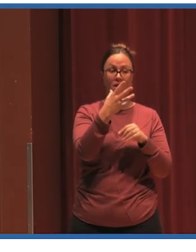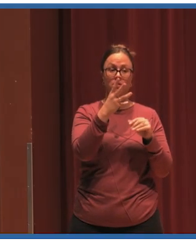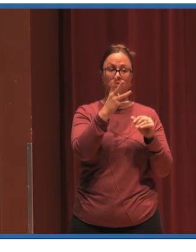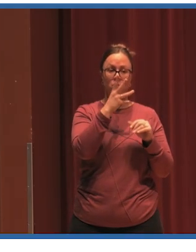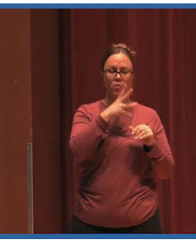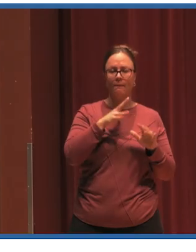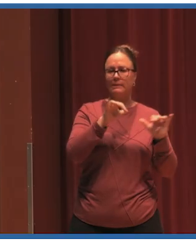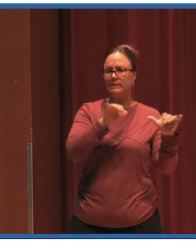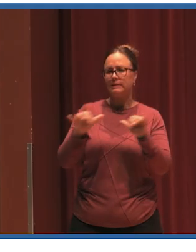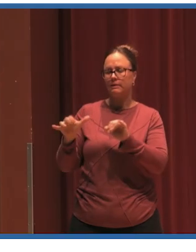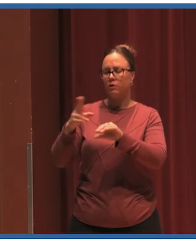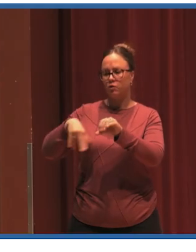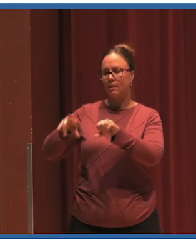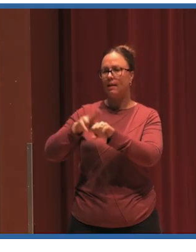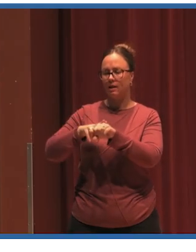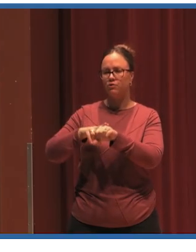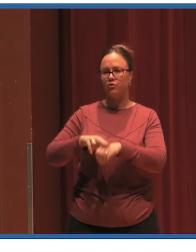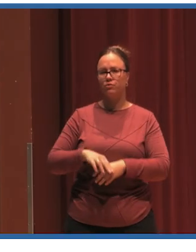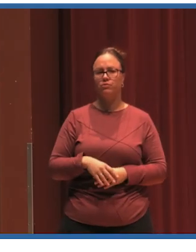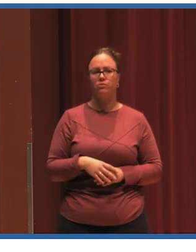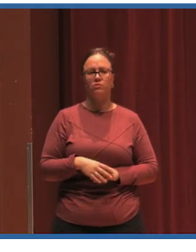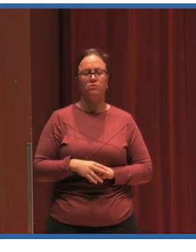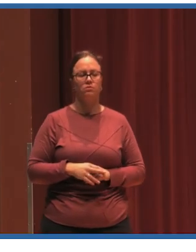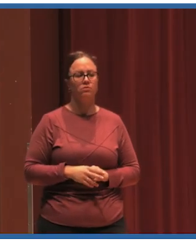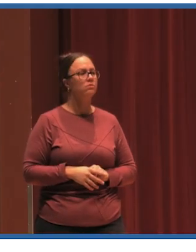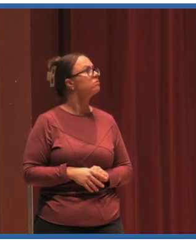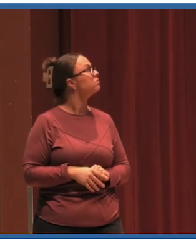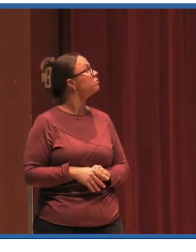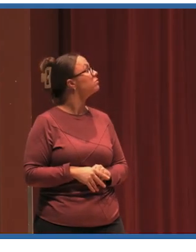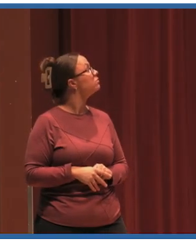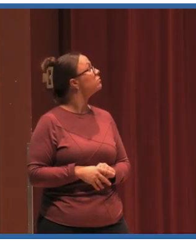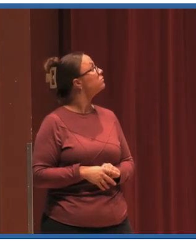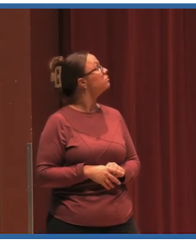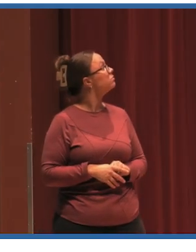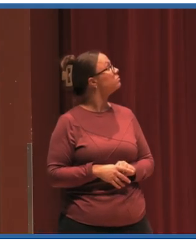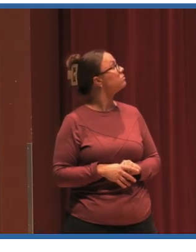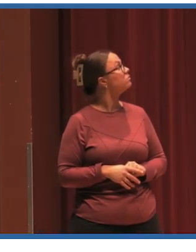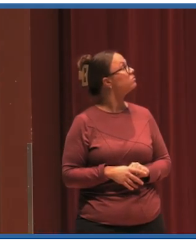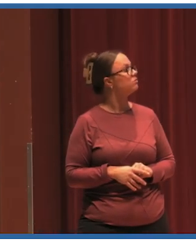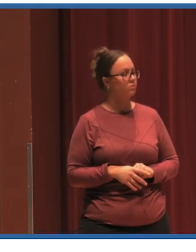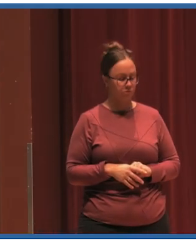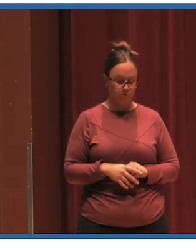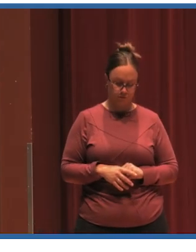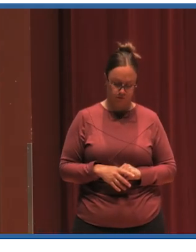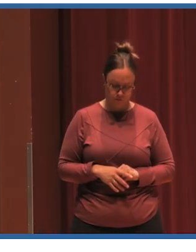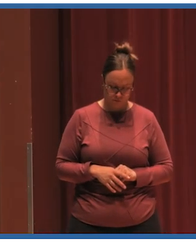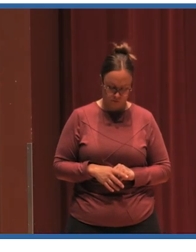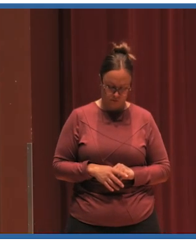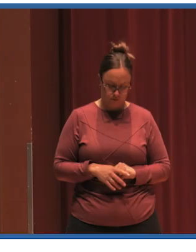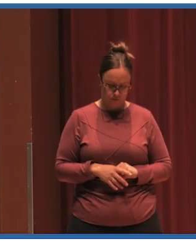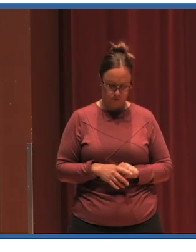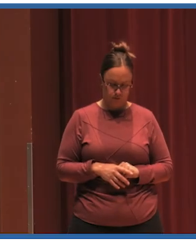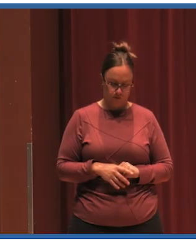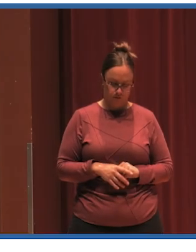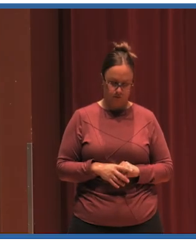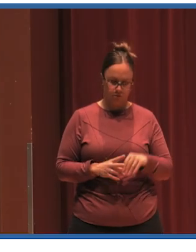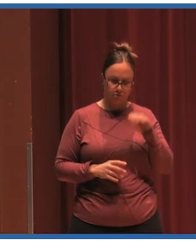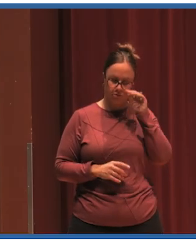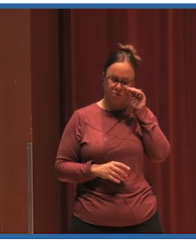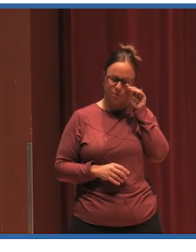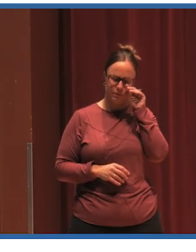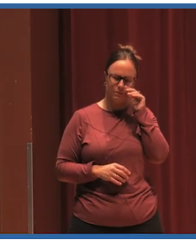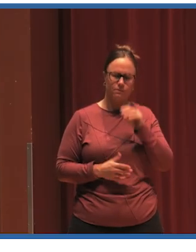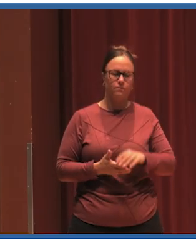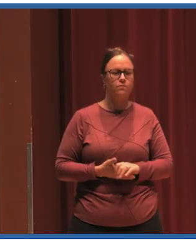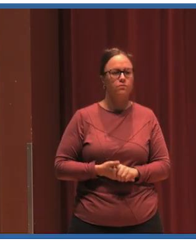nation as a whole. So look at, and we'll be talking, as Mary said, some of these things that we'll be sharing